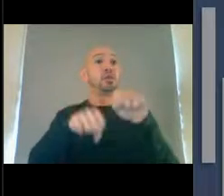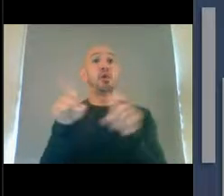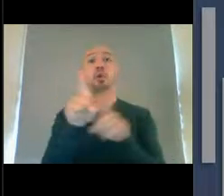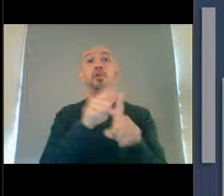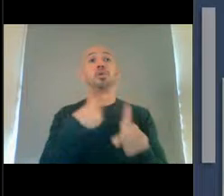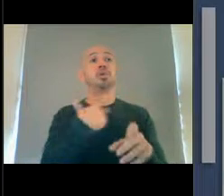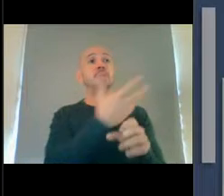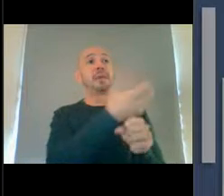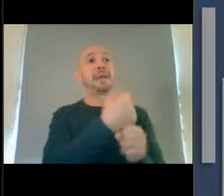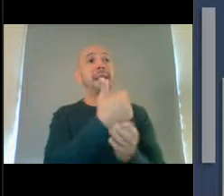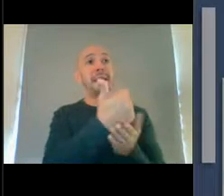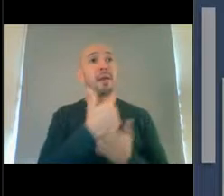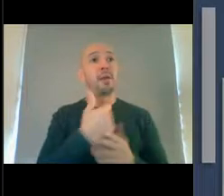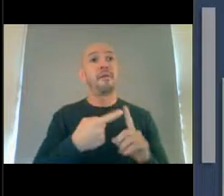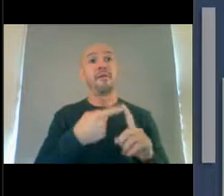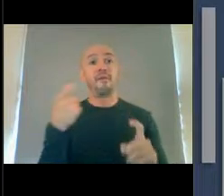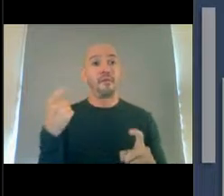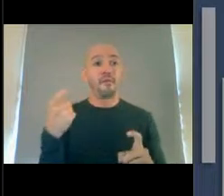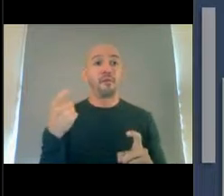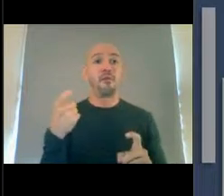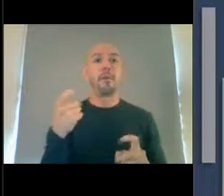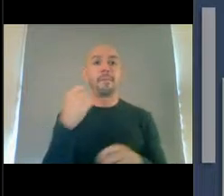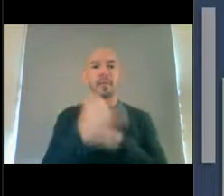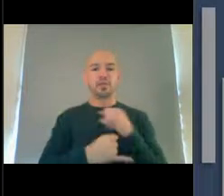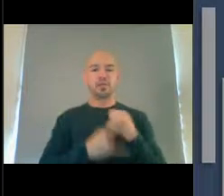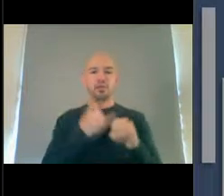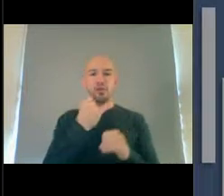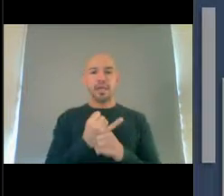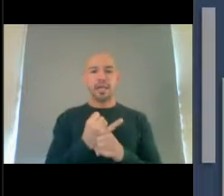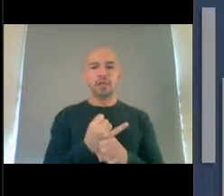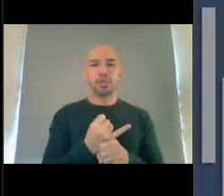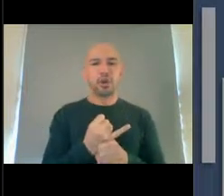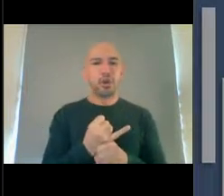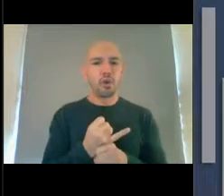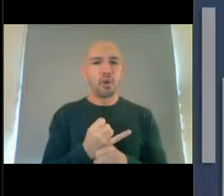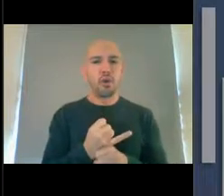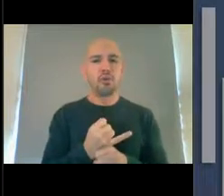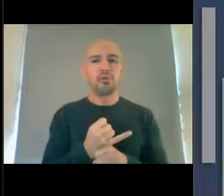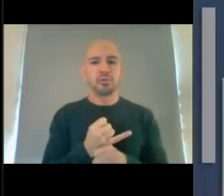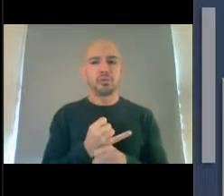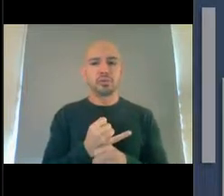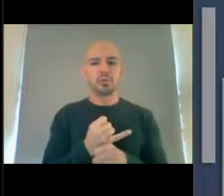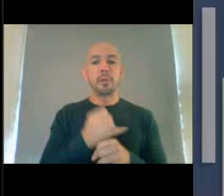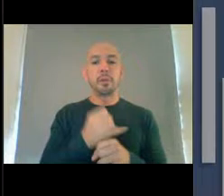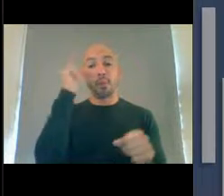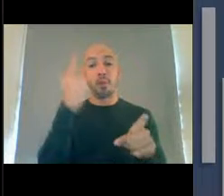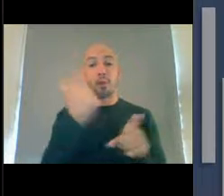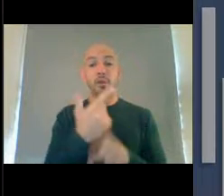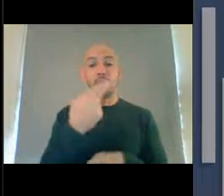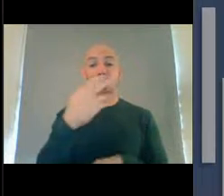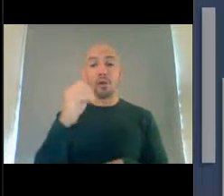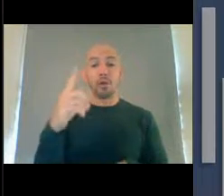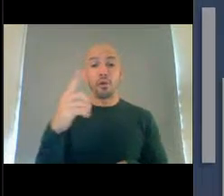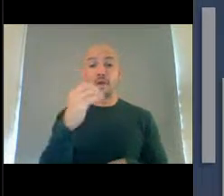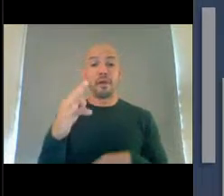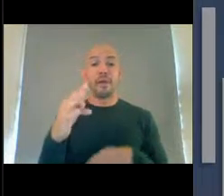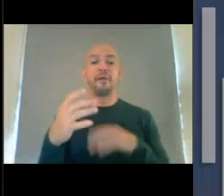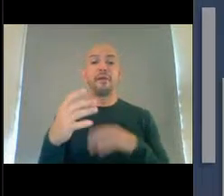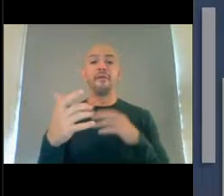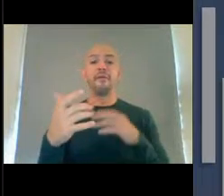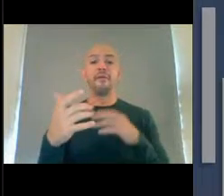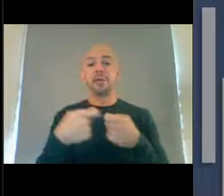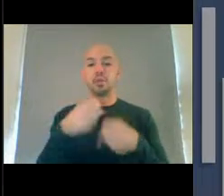workforce development board and the international brotherhood of electrical workers um so we added that then and